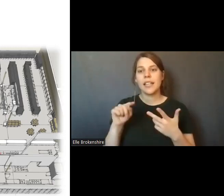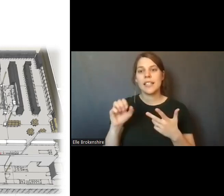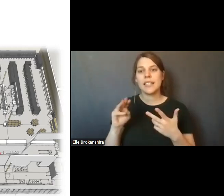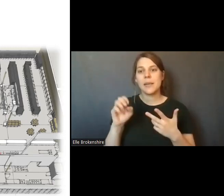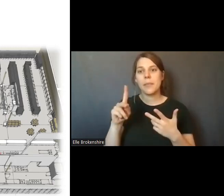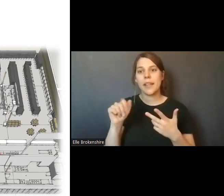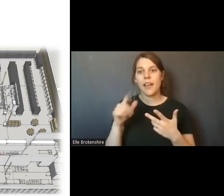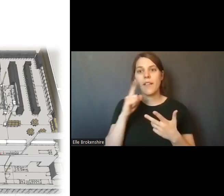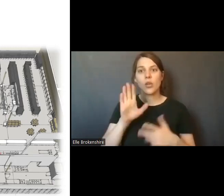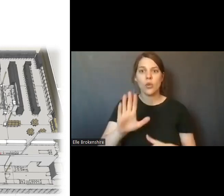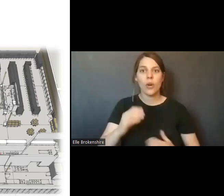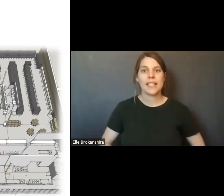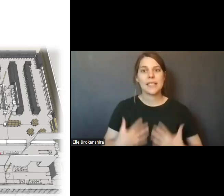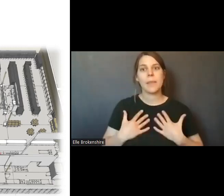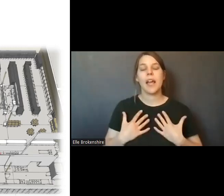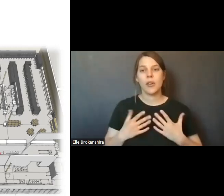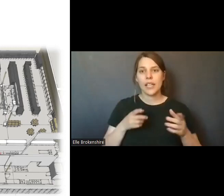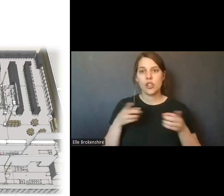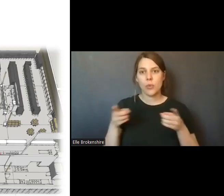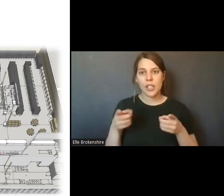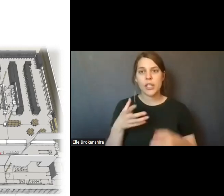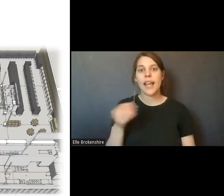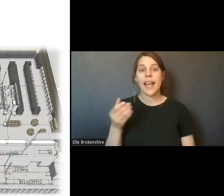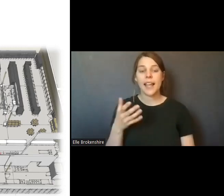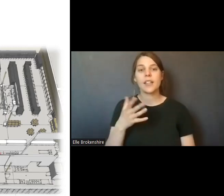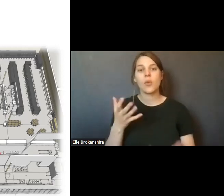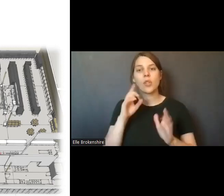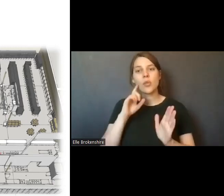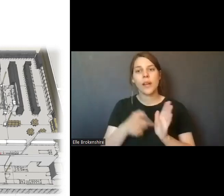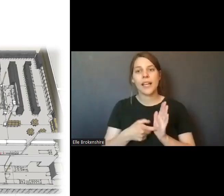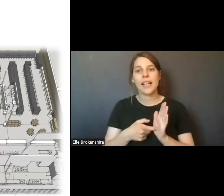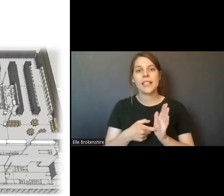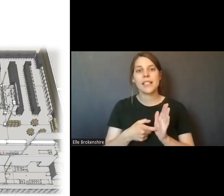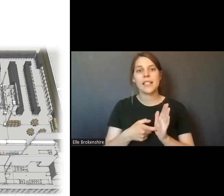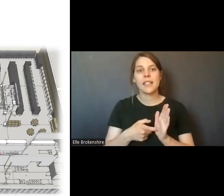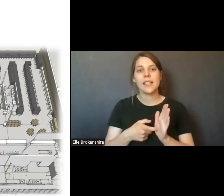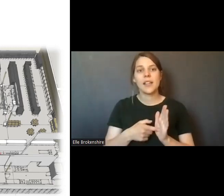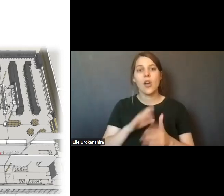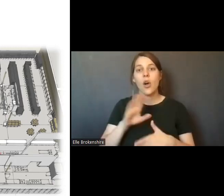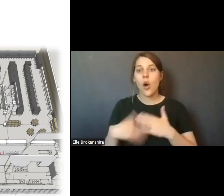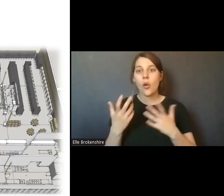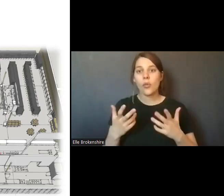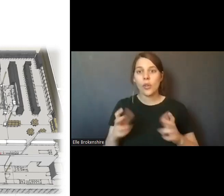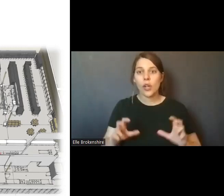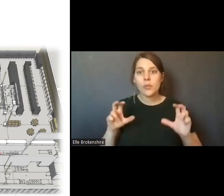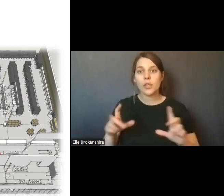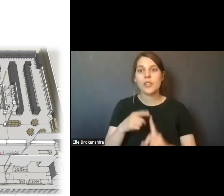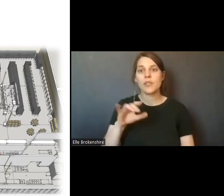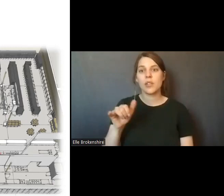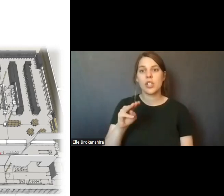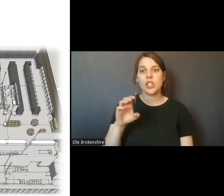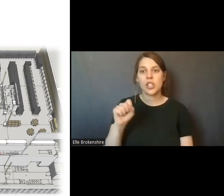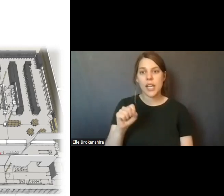inspiring direction. Additionally, I would like to recognize the invaluable contributions of James Reed,